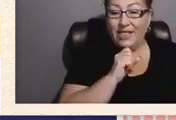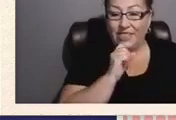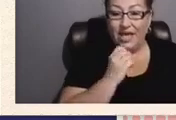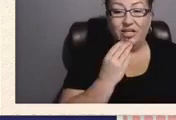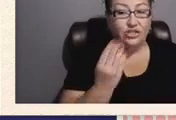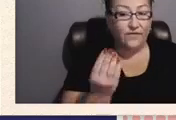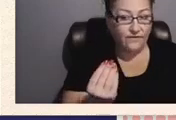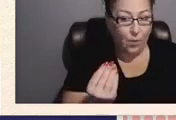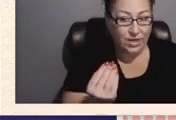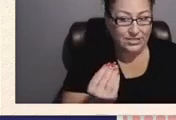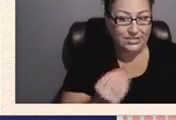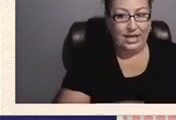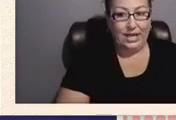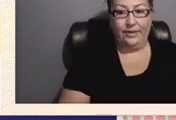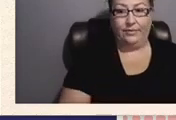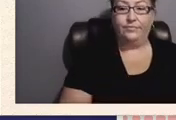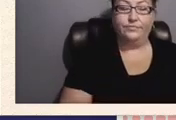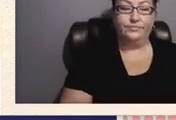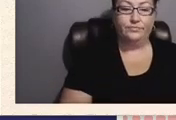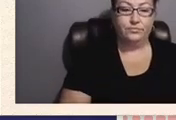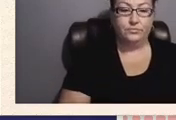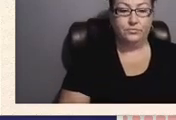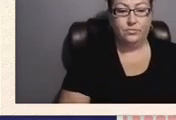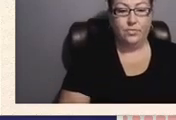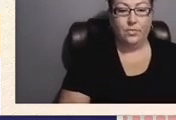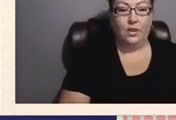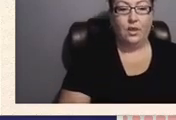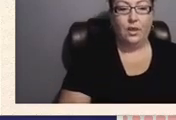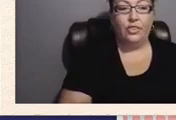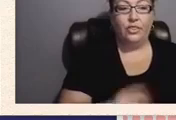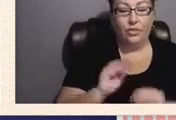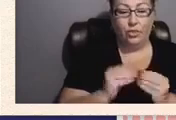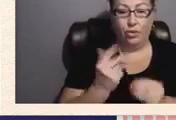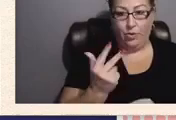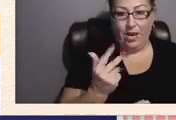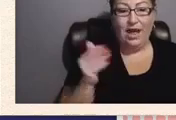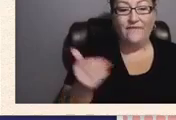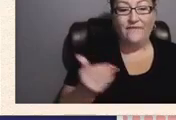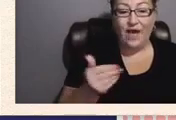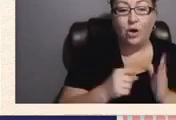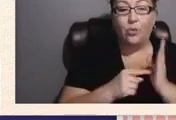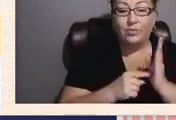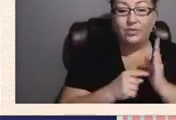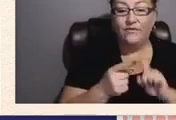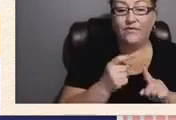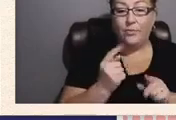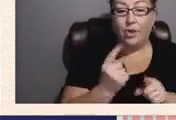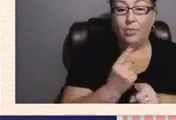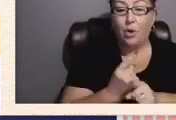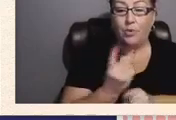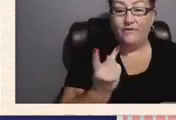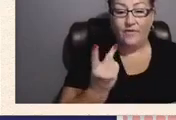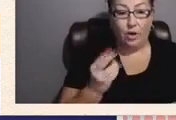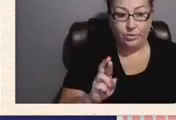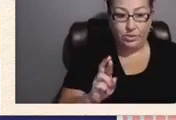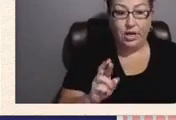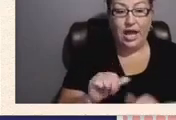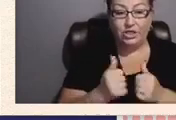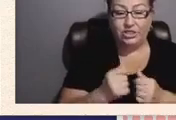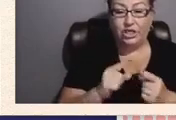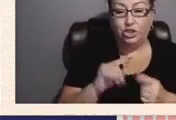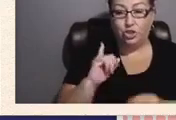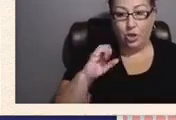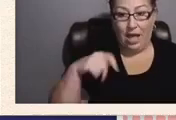age 14. 3. Invite a representative from the appropriate vocational rehabilitation agency,